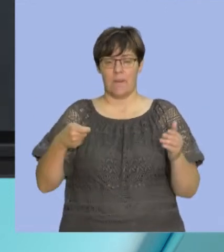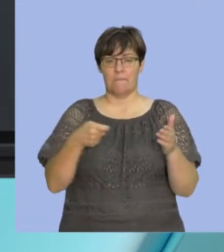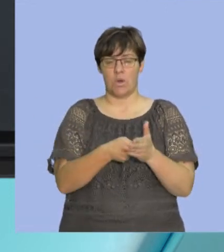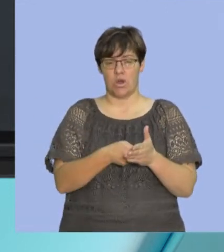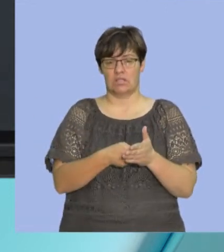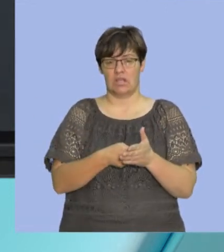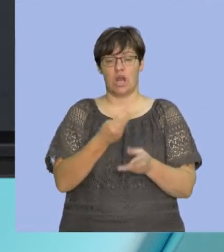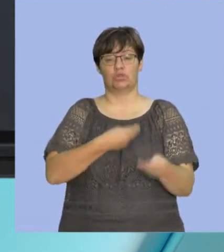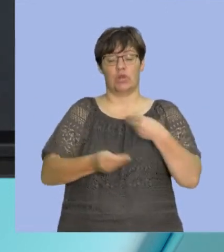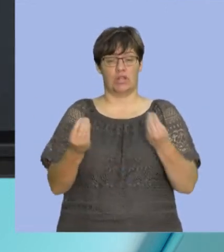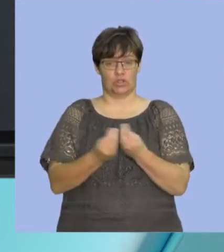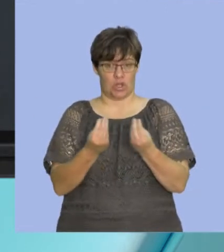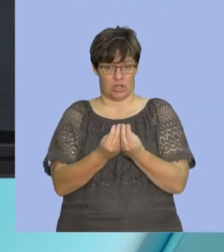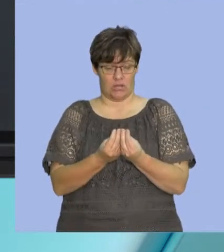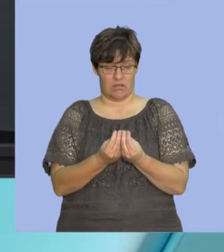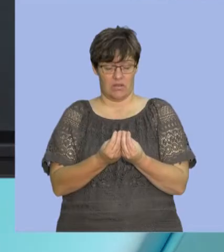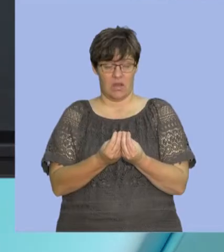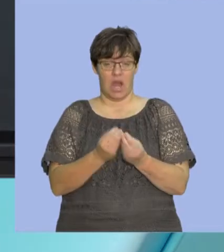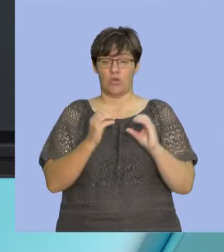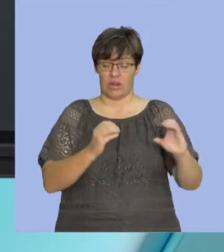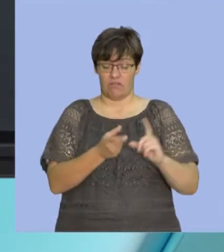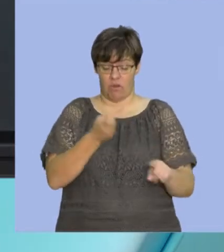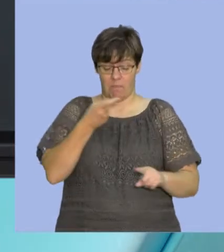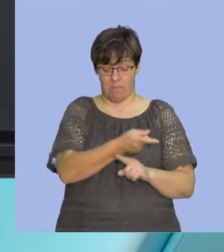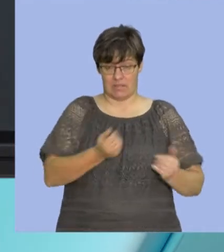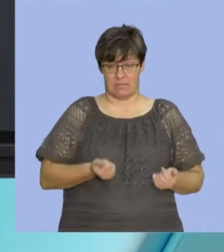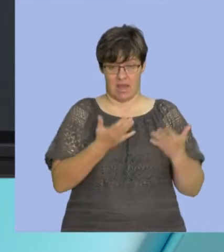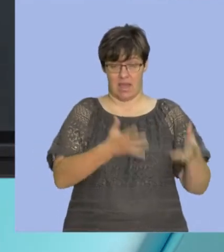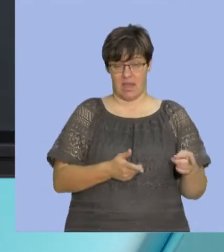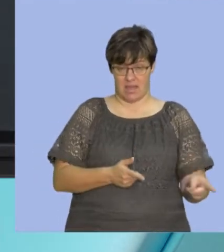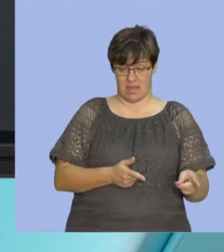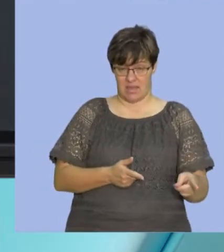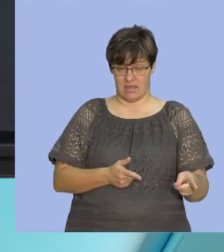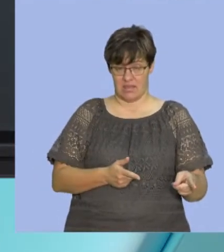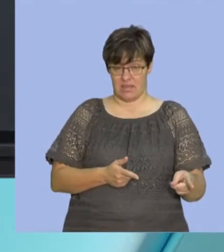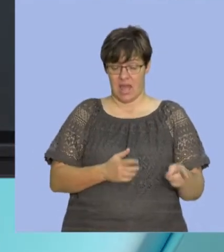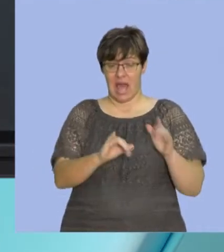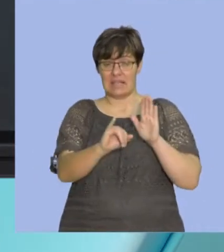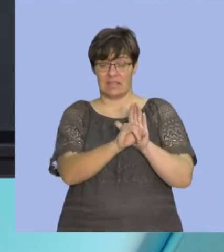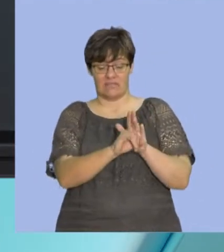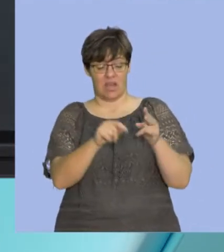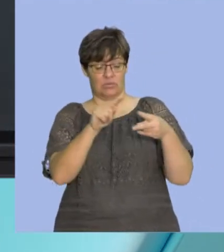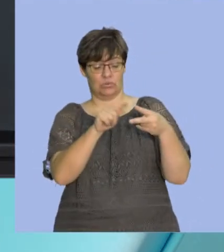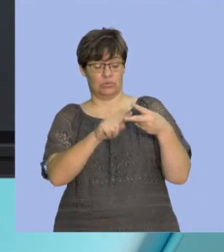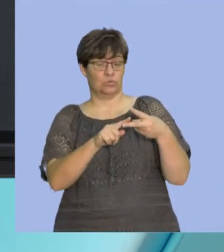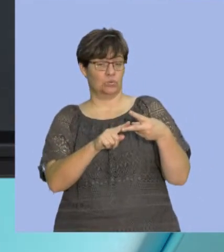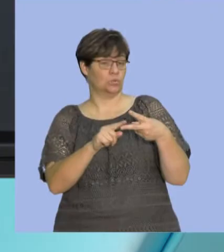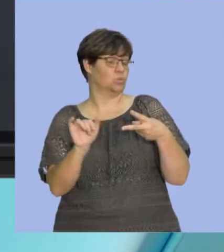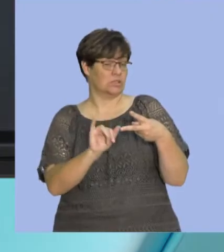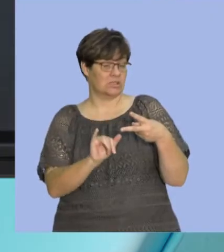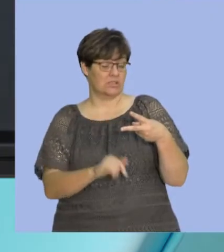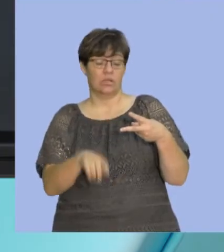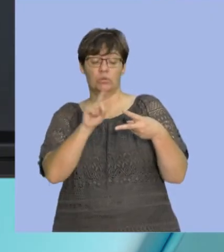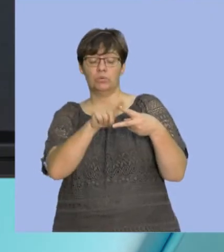trading stock on credit from a supplier. Identify your two accounts involved. Your